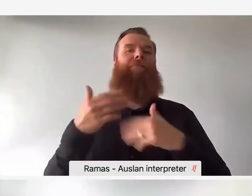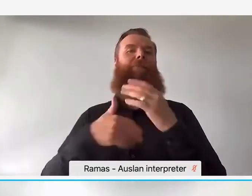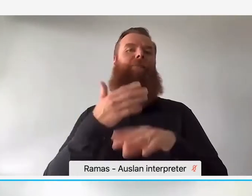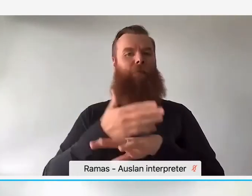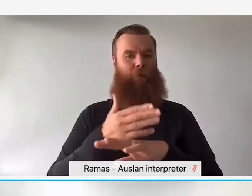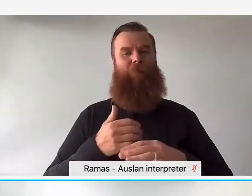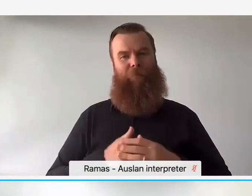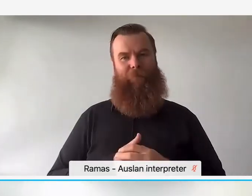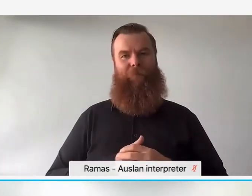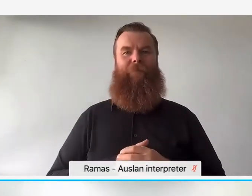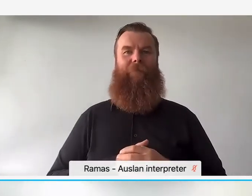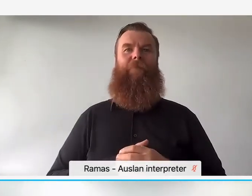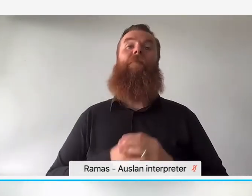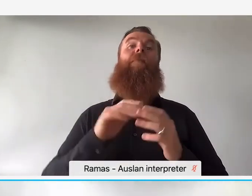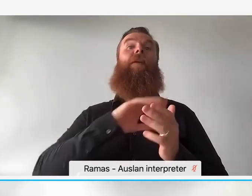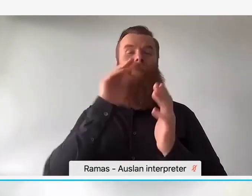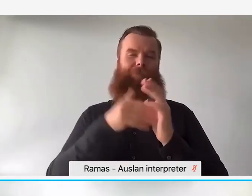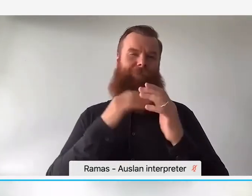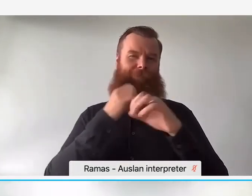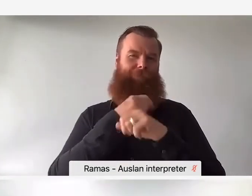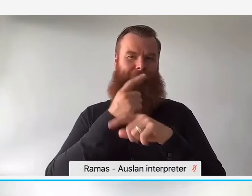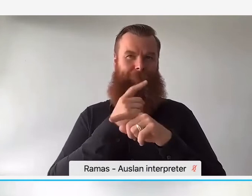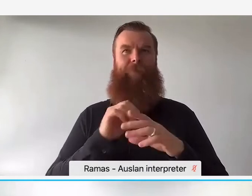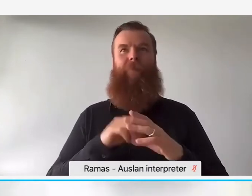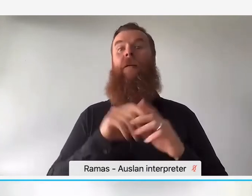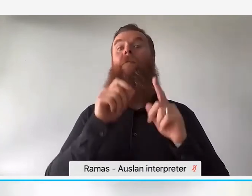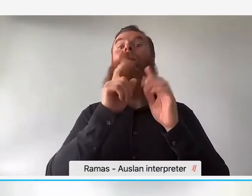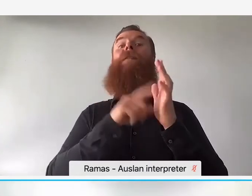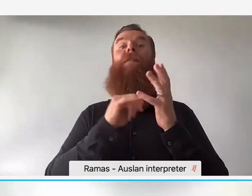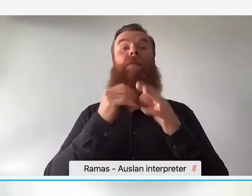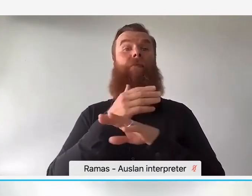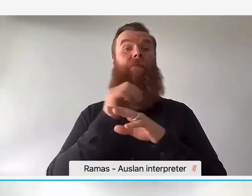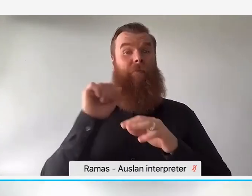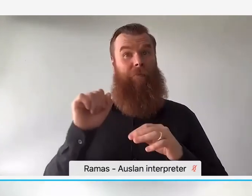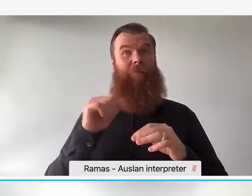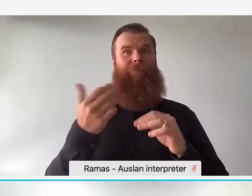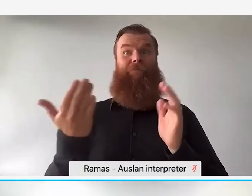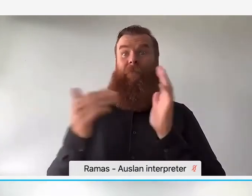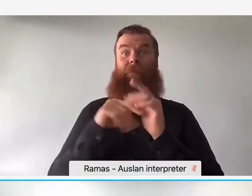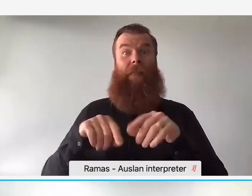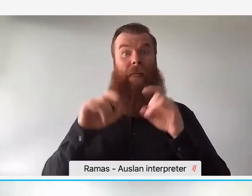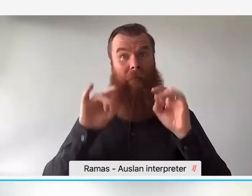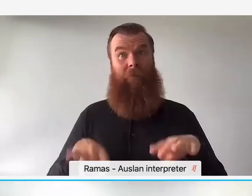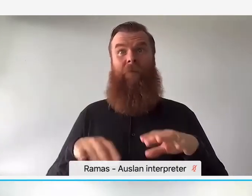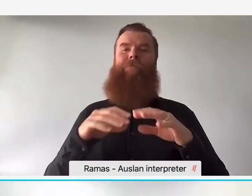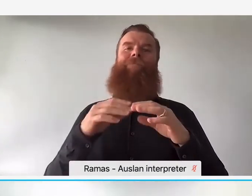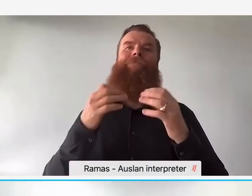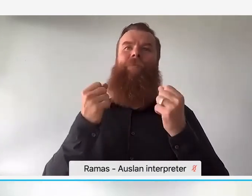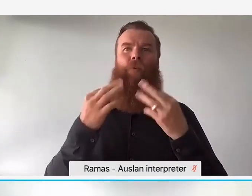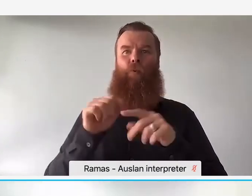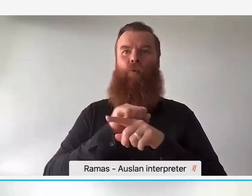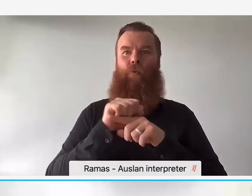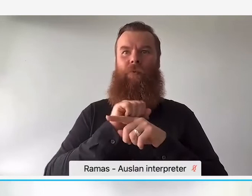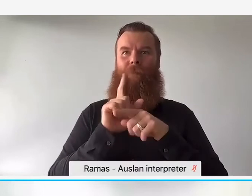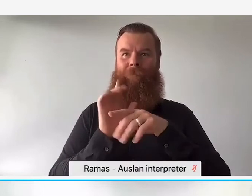Lastly, some of the PLS workers came to Australia without closed-in shoes, which is a necessity for working in a residential aged